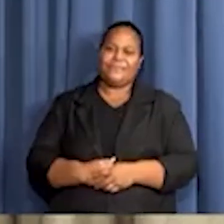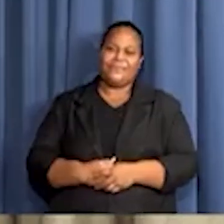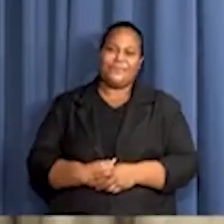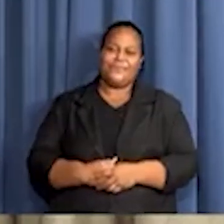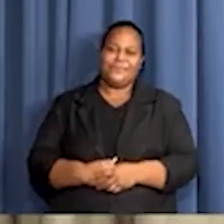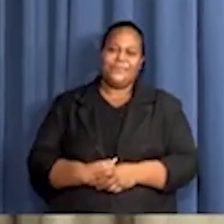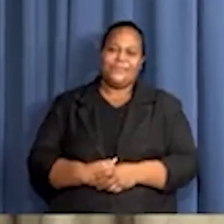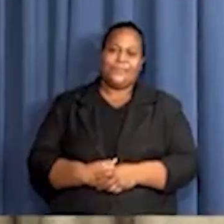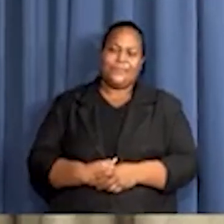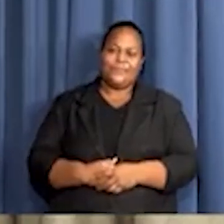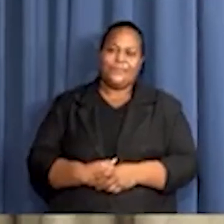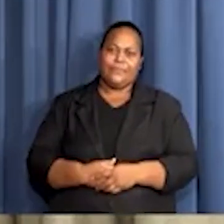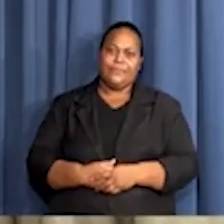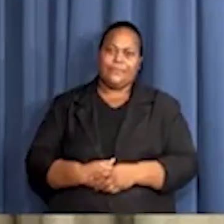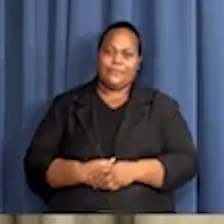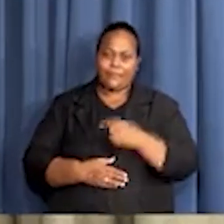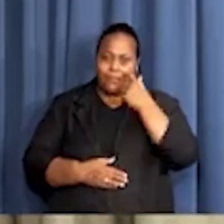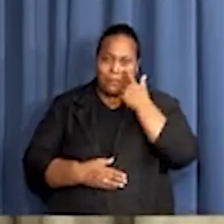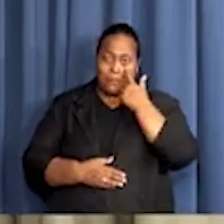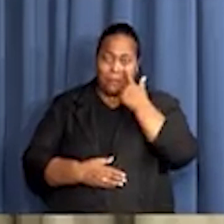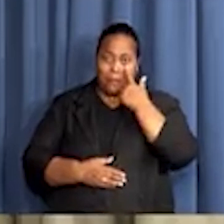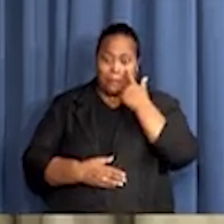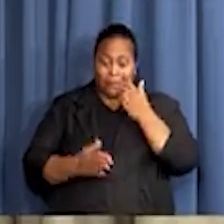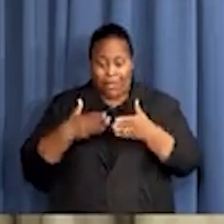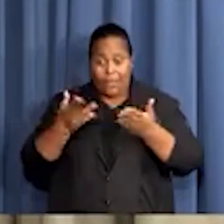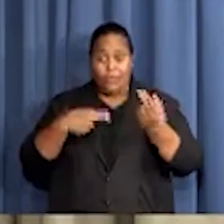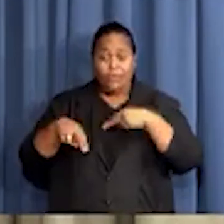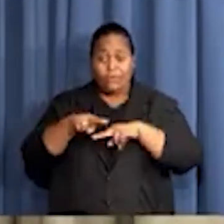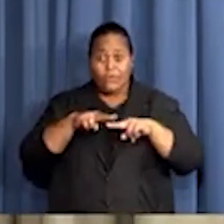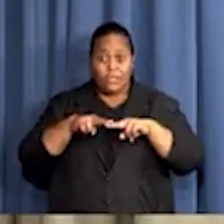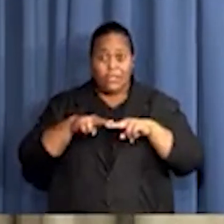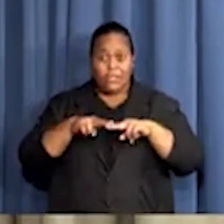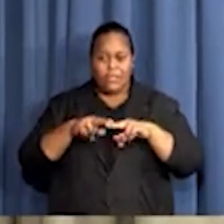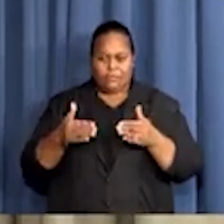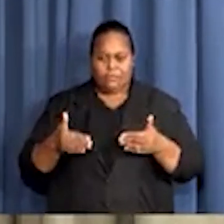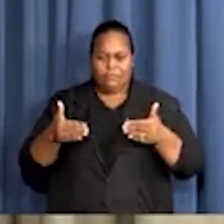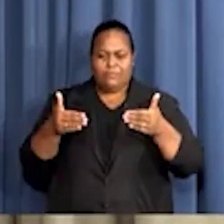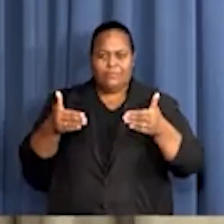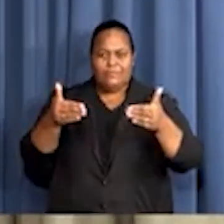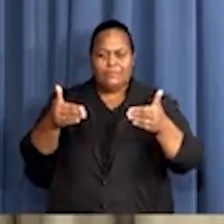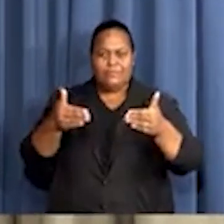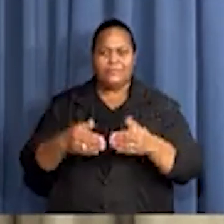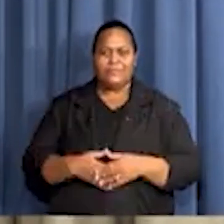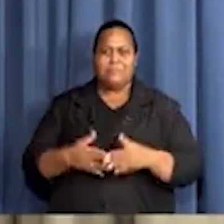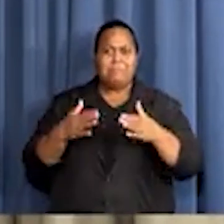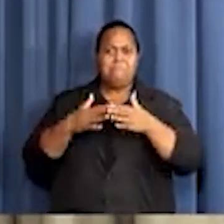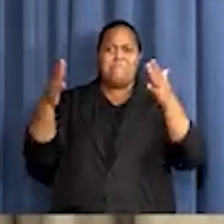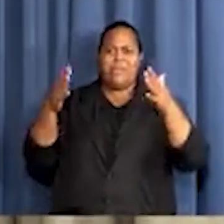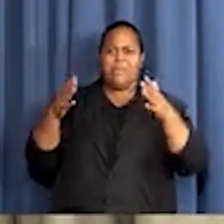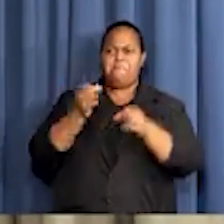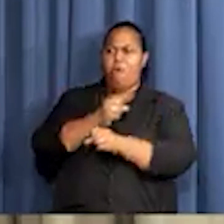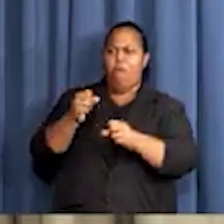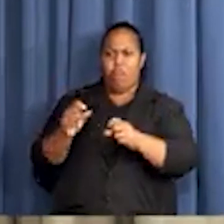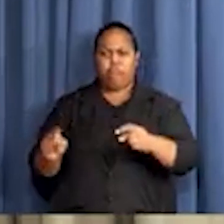national calendar. At a time when Fiji moves forward, big power rivalry